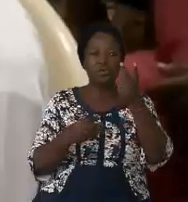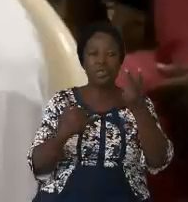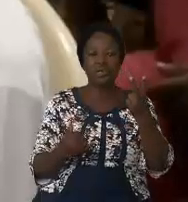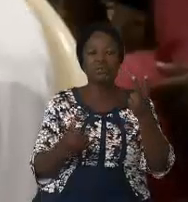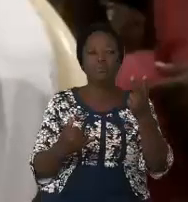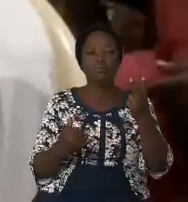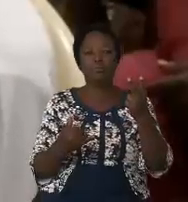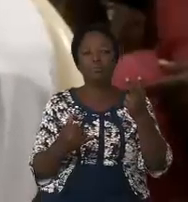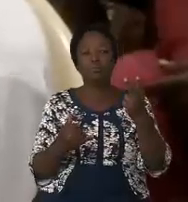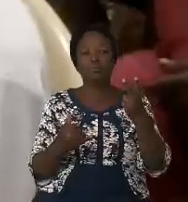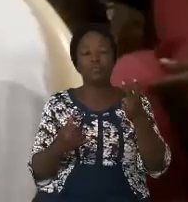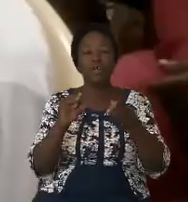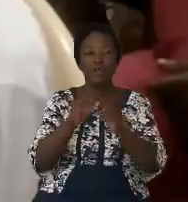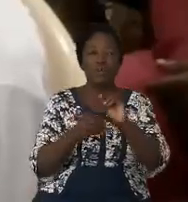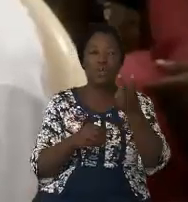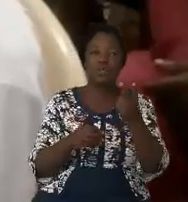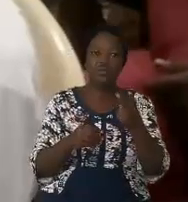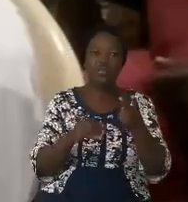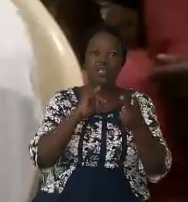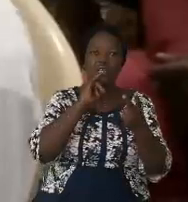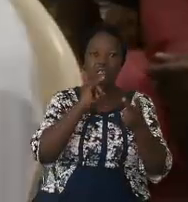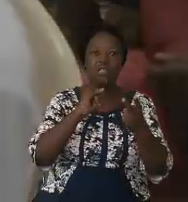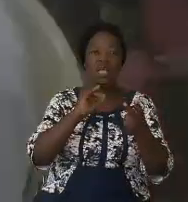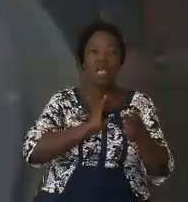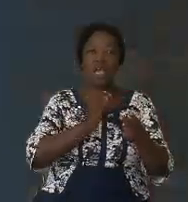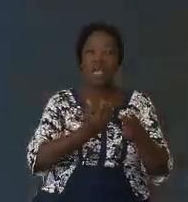Jesus' name. I'm looking at number two here.